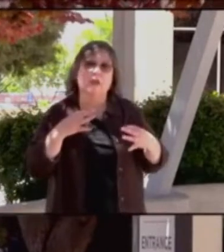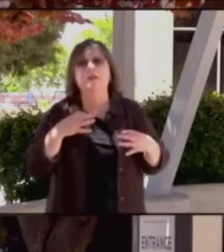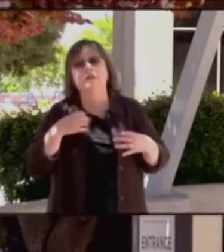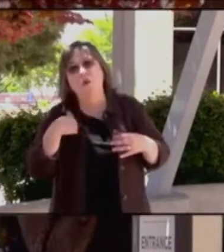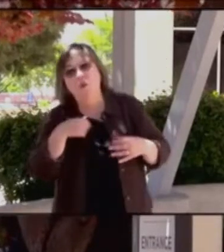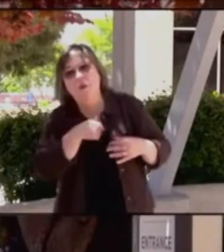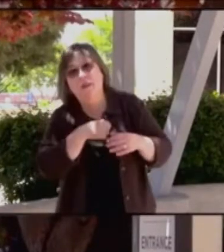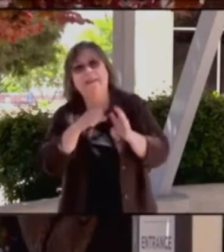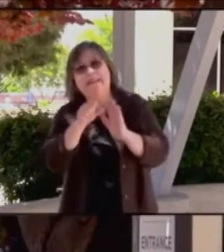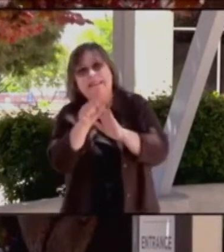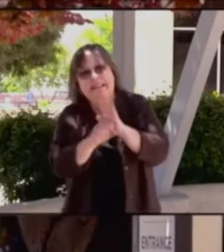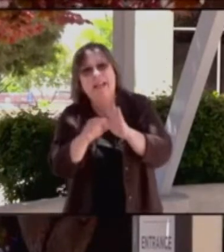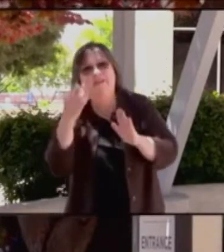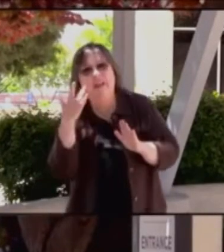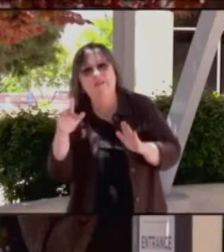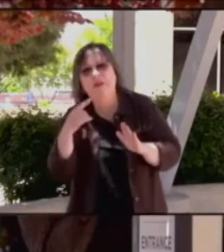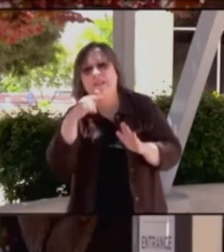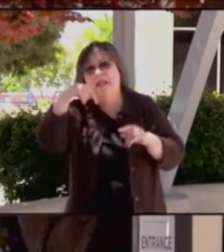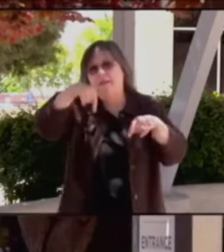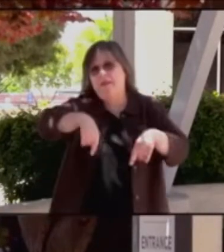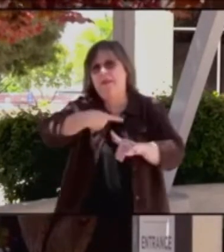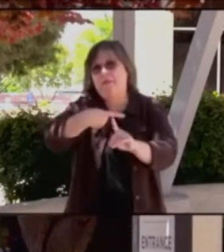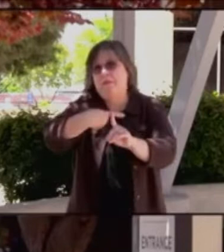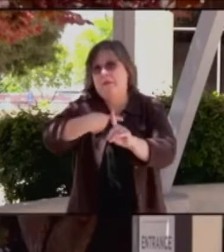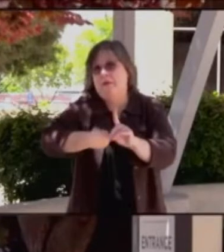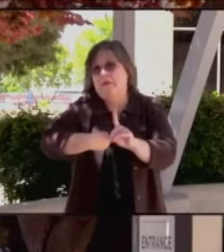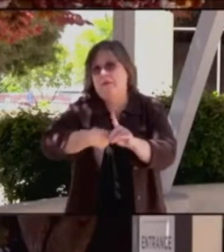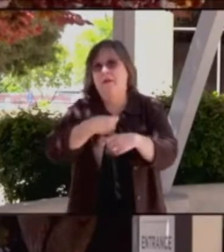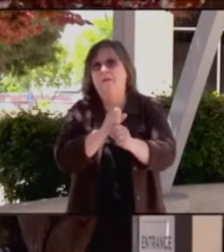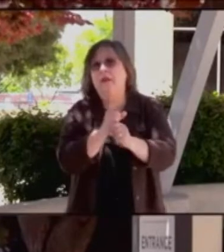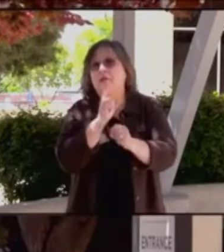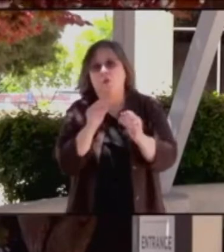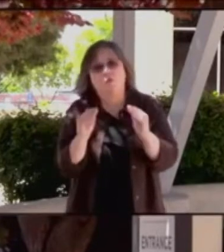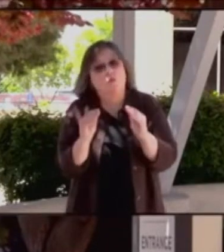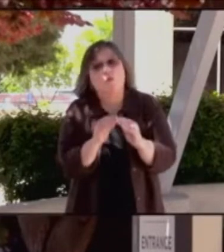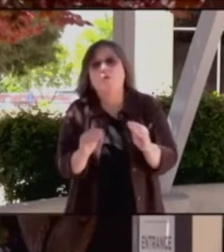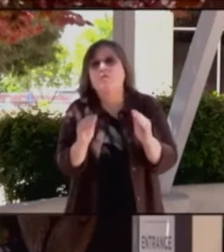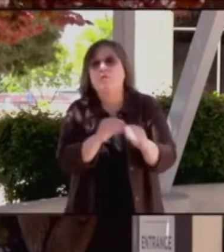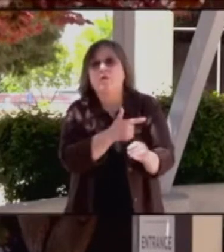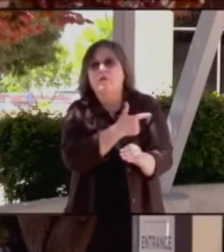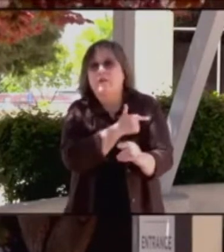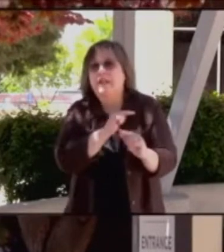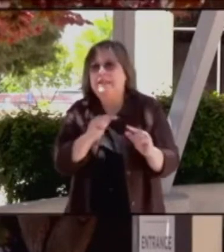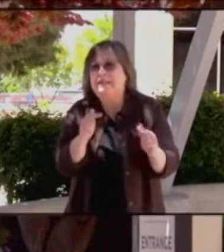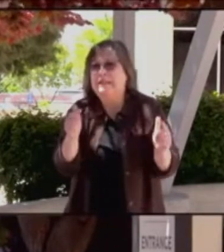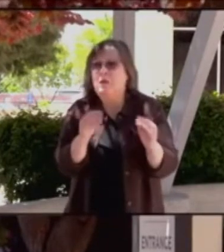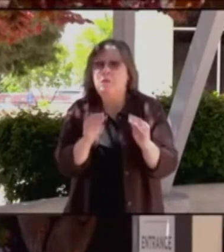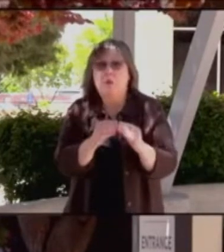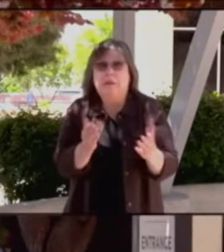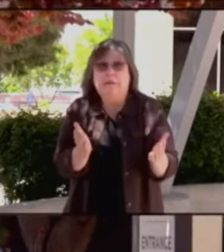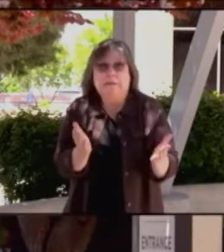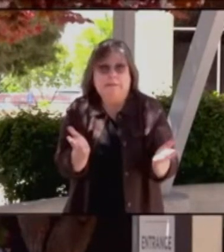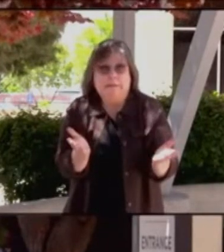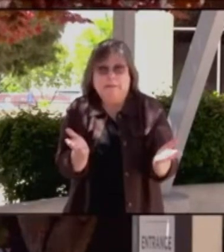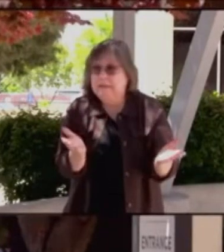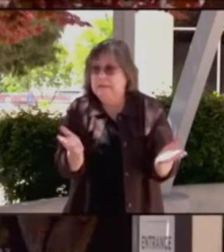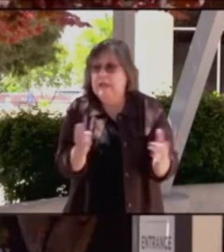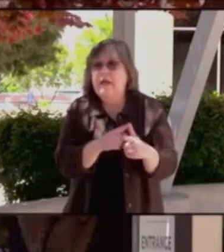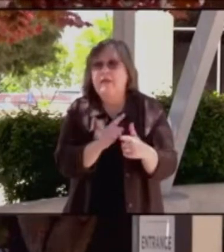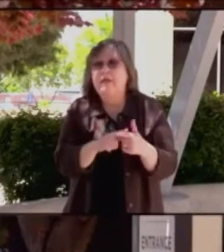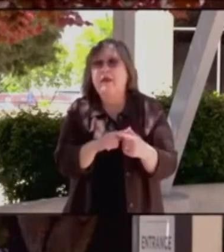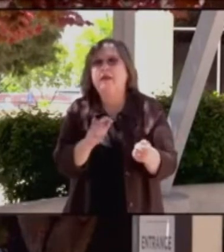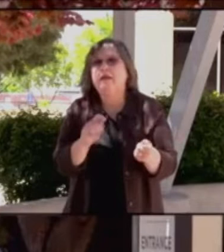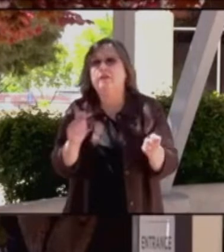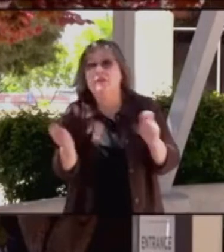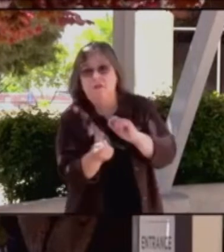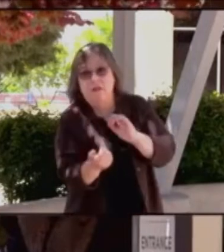they're taking this month to help ensure that more people get fully vaccinated before making additional shifts.